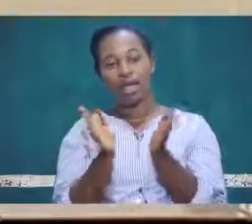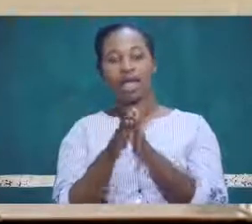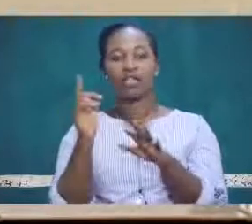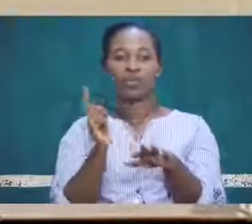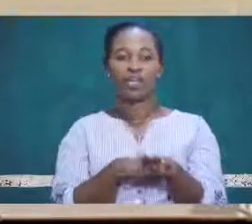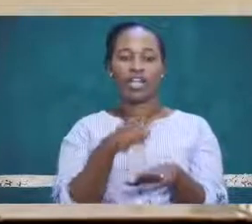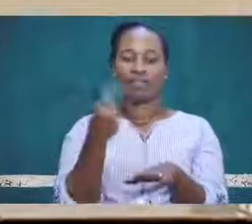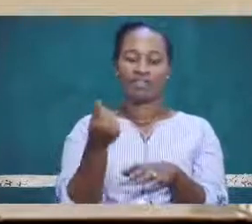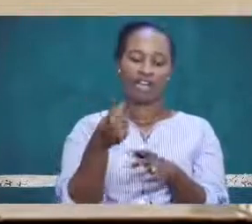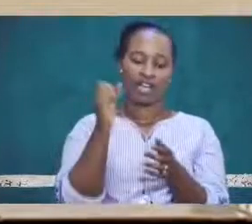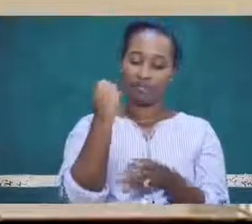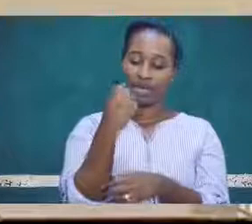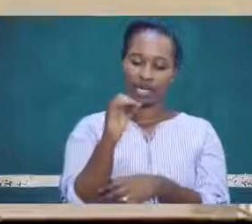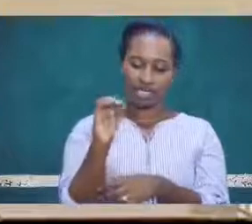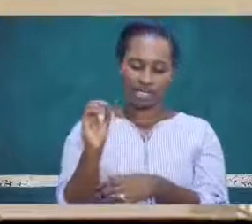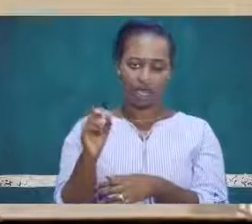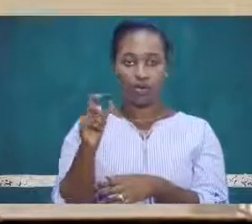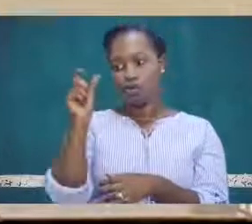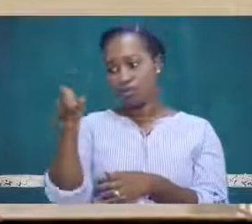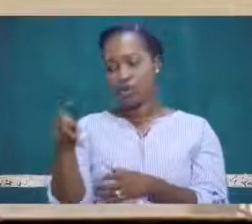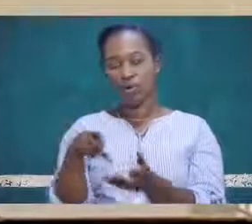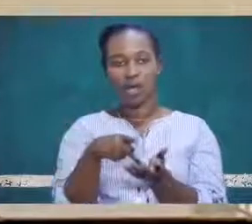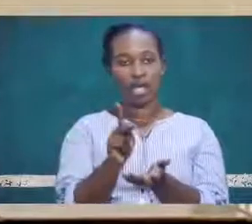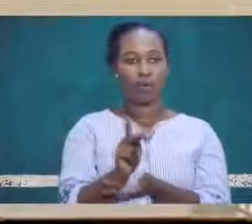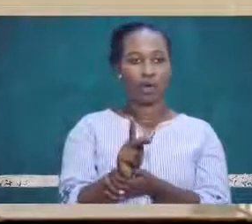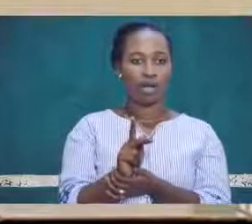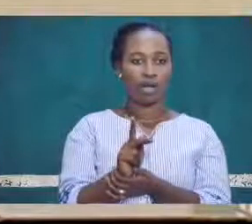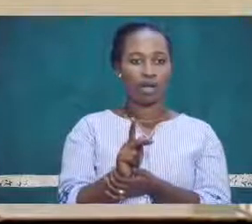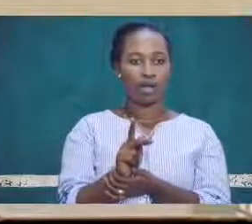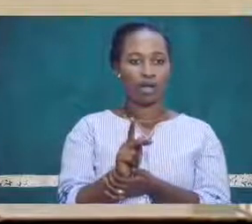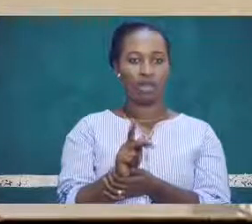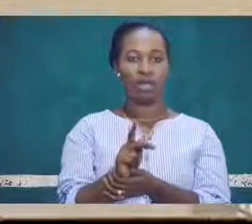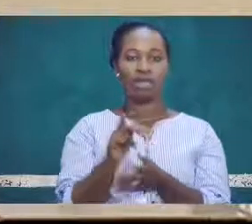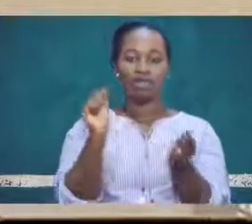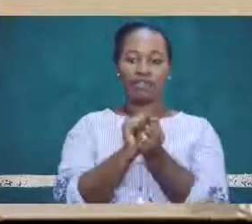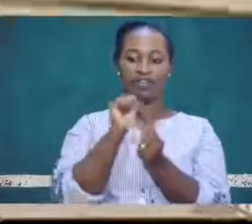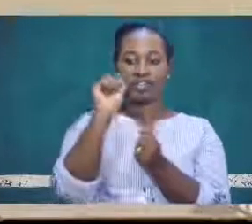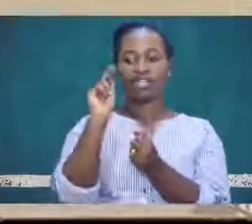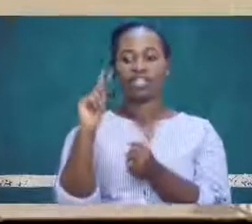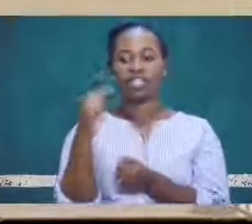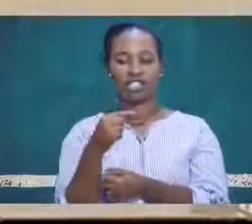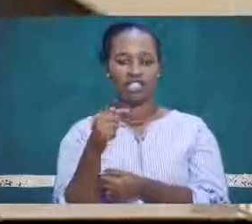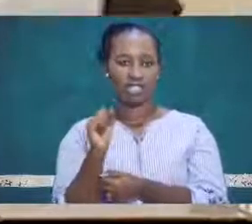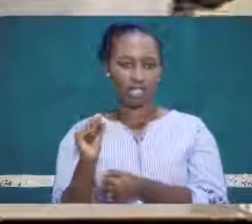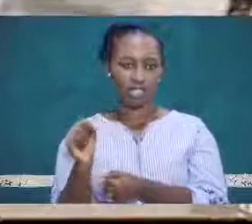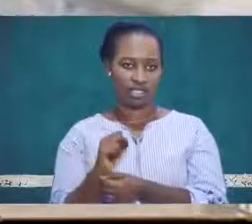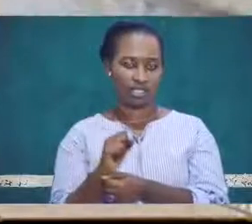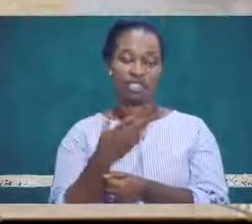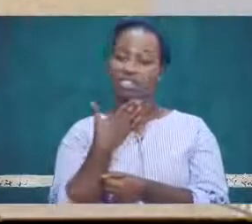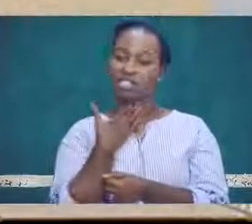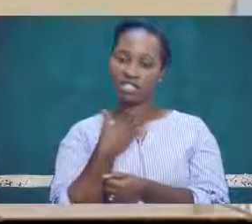the price is 500, the consumers are willing to buy 15 kilograms. So I want us